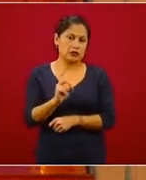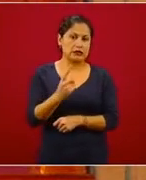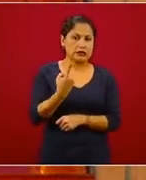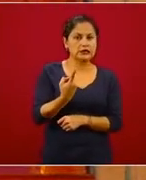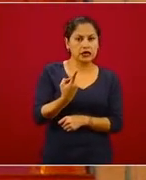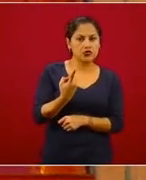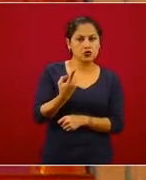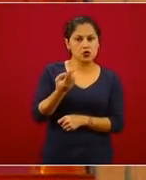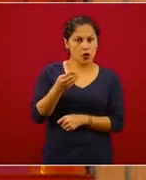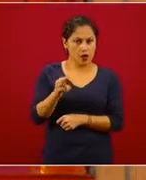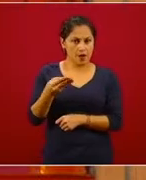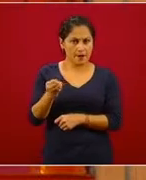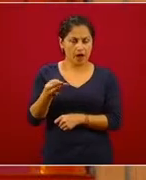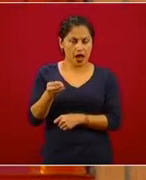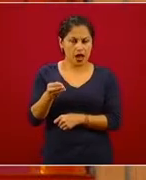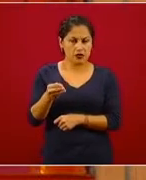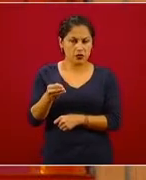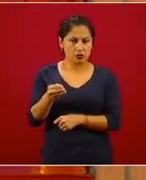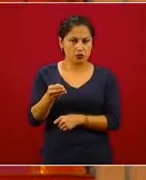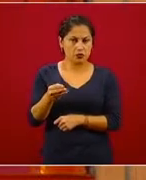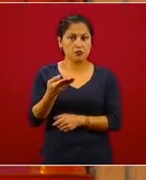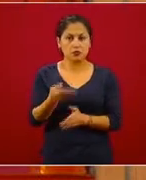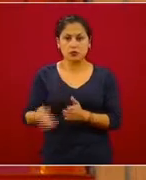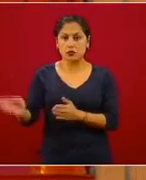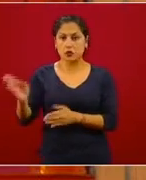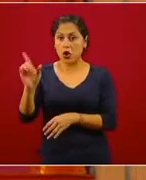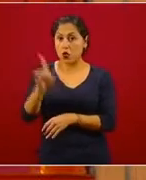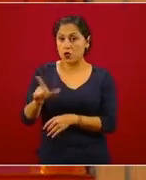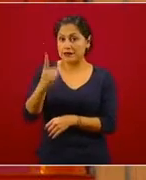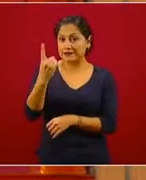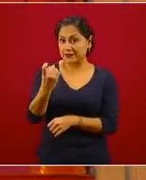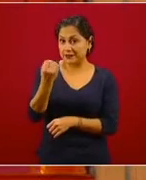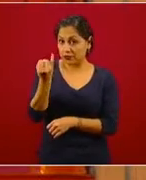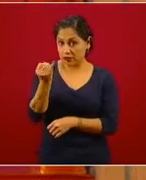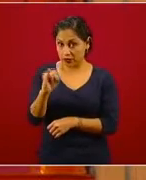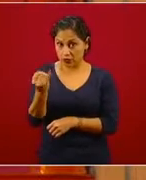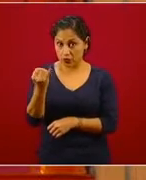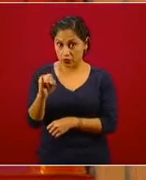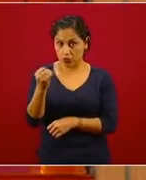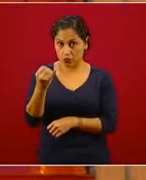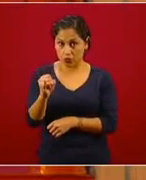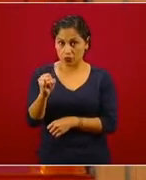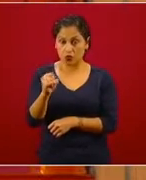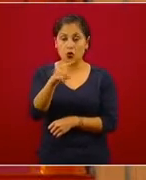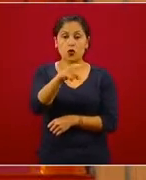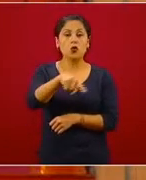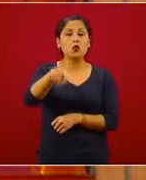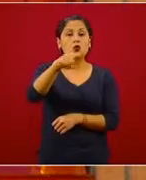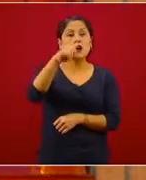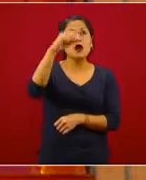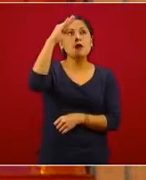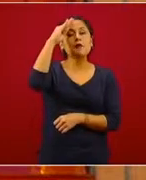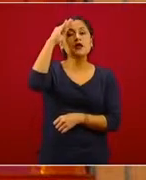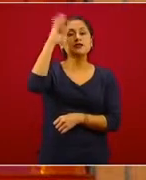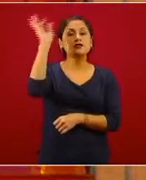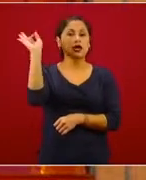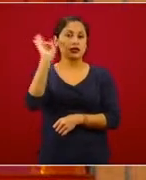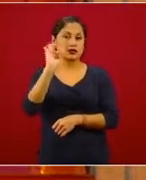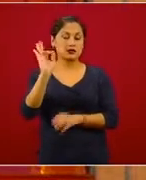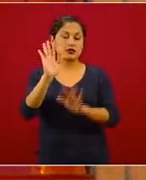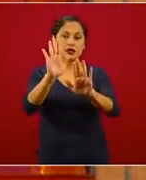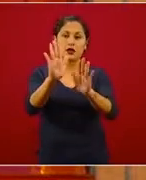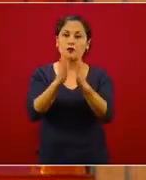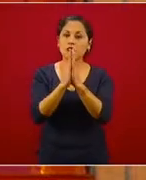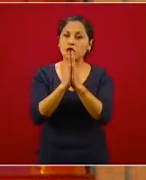June 1st, the 31st of May is Sunday, so we're going to have a little transition period there. On June 1st, I